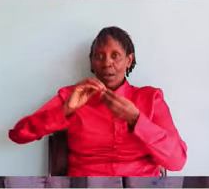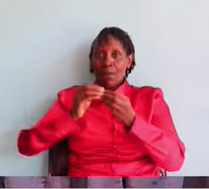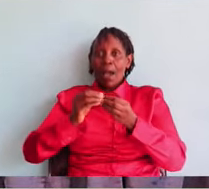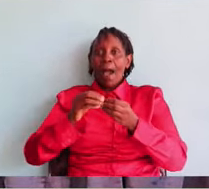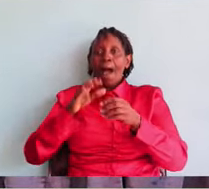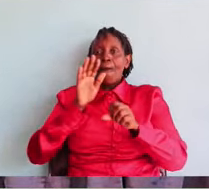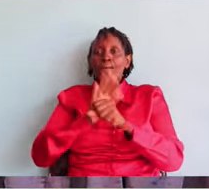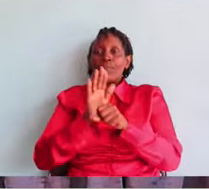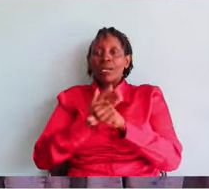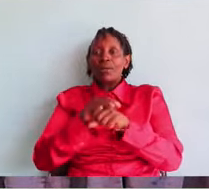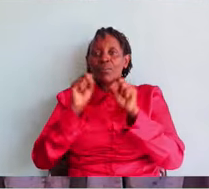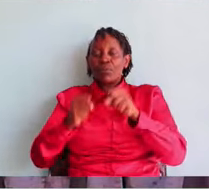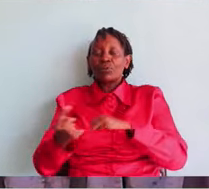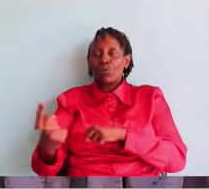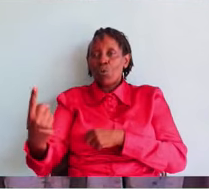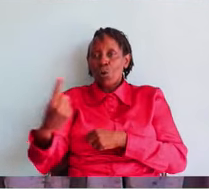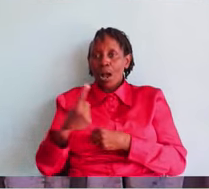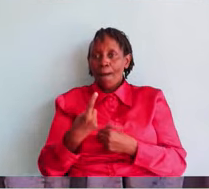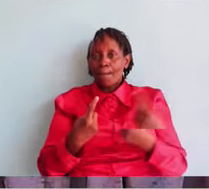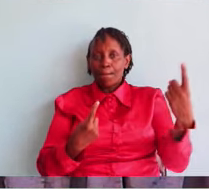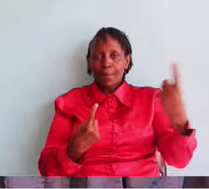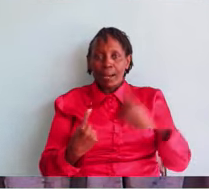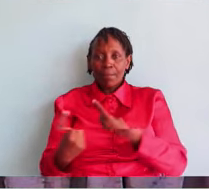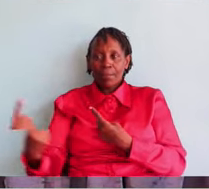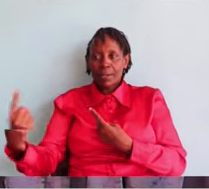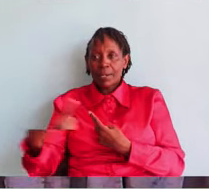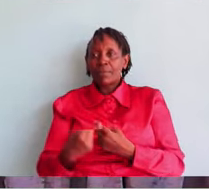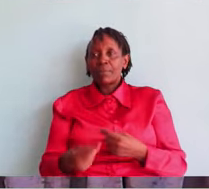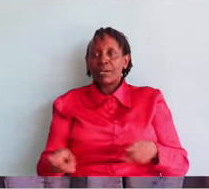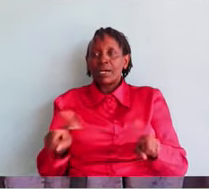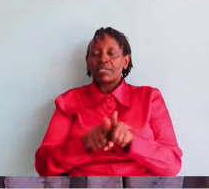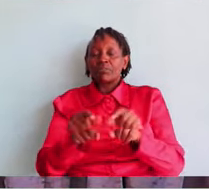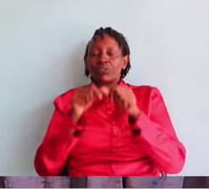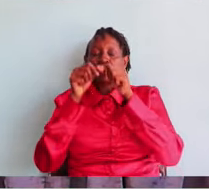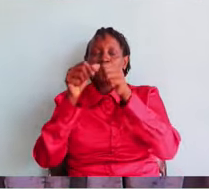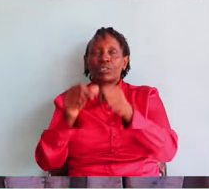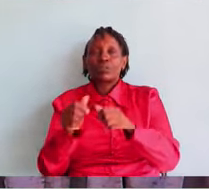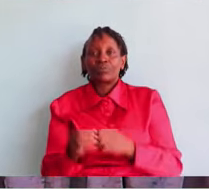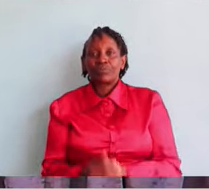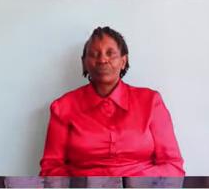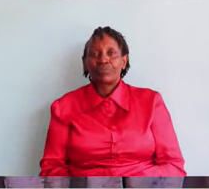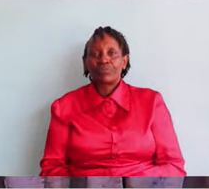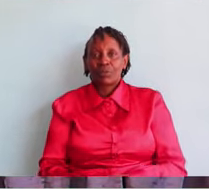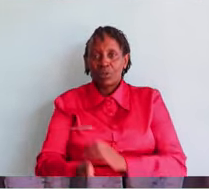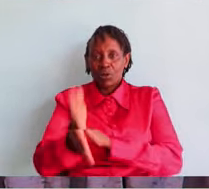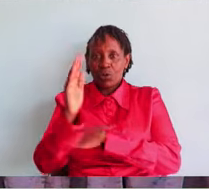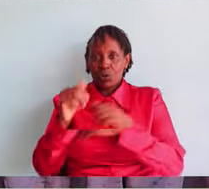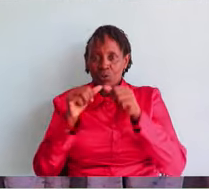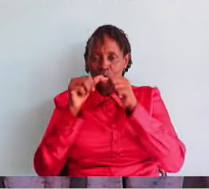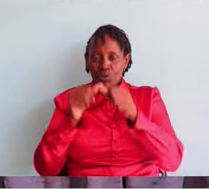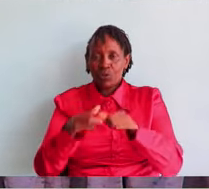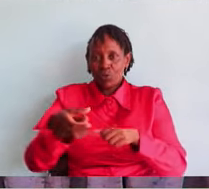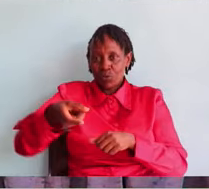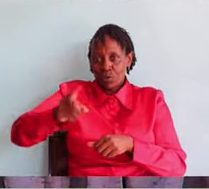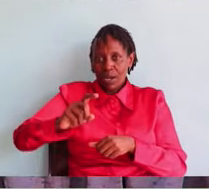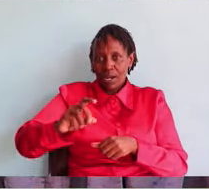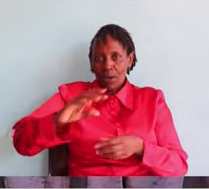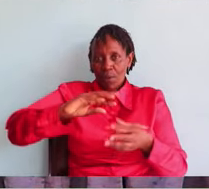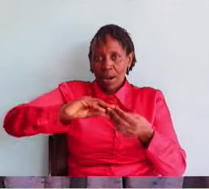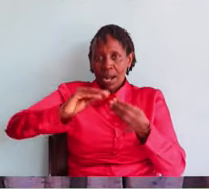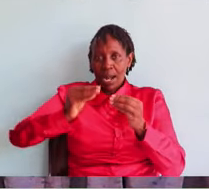come as we continue as a community of believers who love the Lord. God will continue to add to our number, not